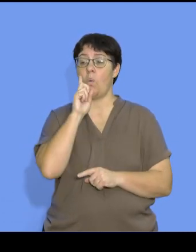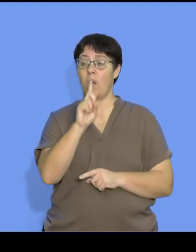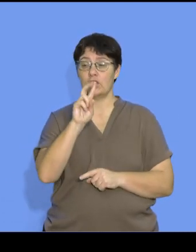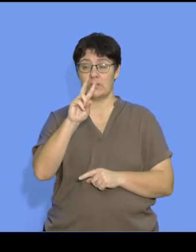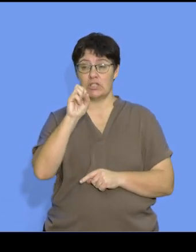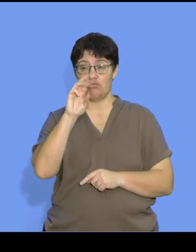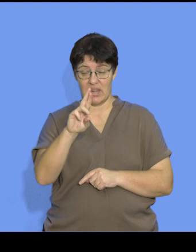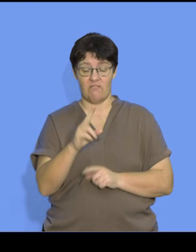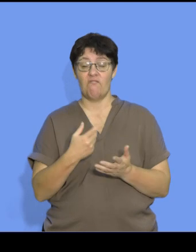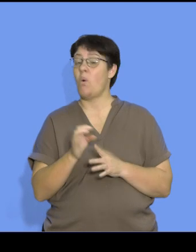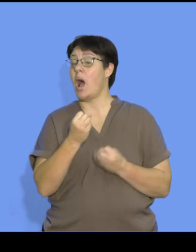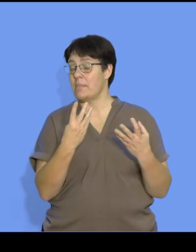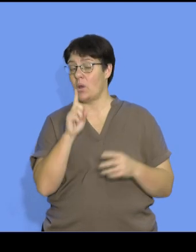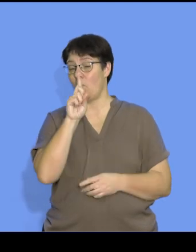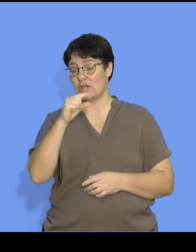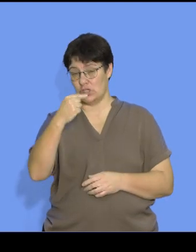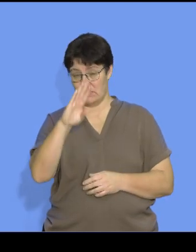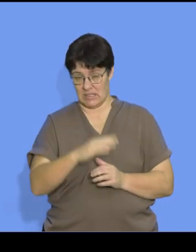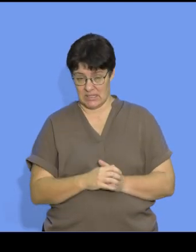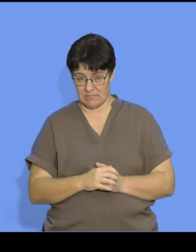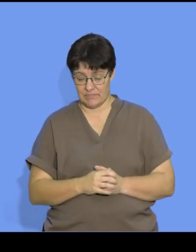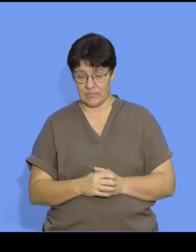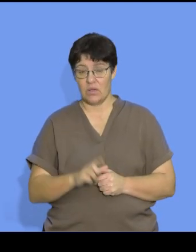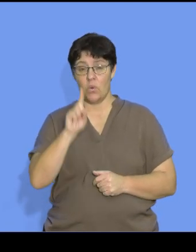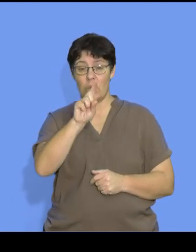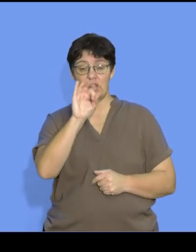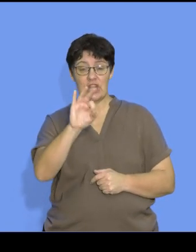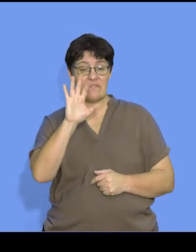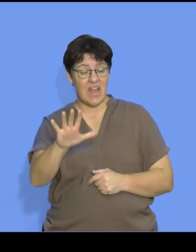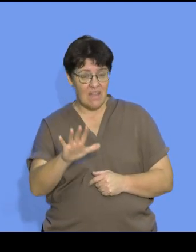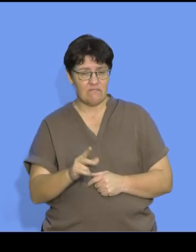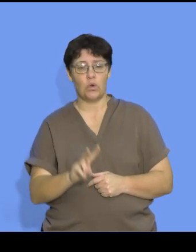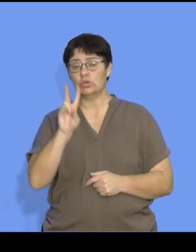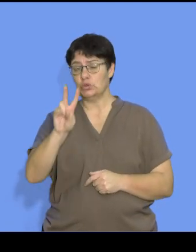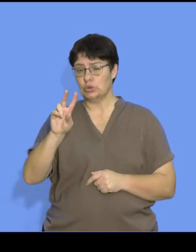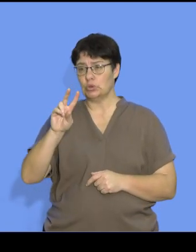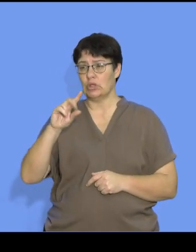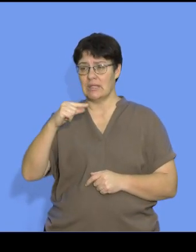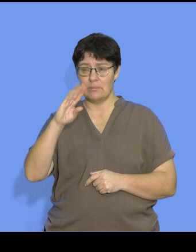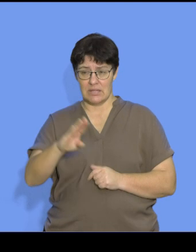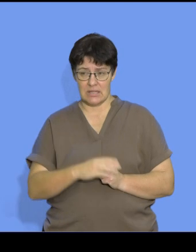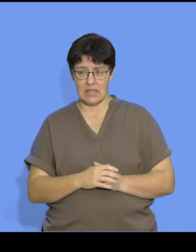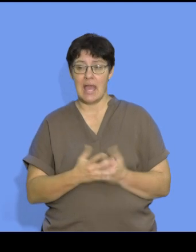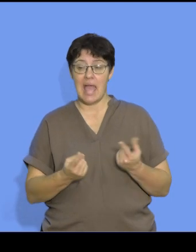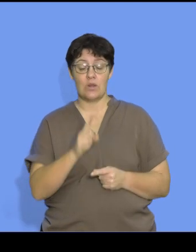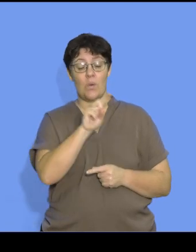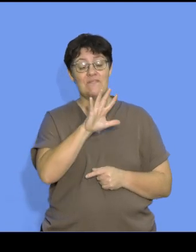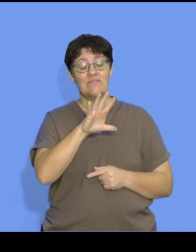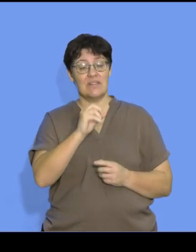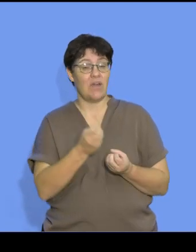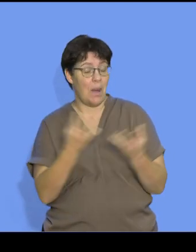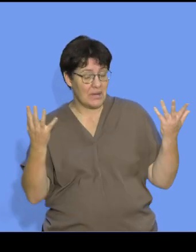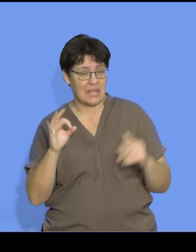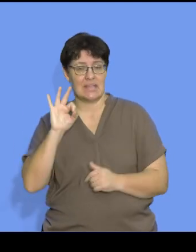per month, 135 Rand for 2 gigabytes per month, and 150 Rand for